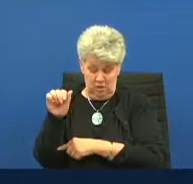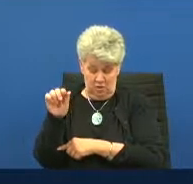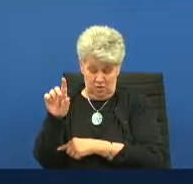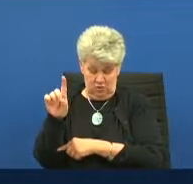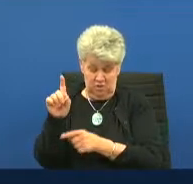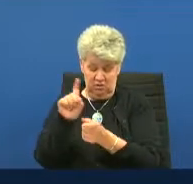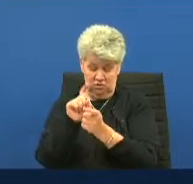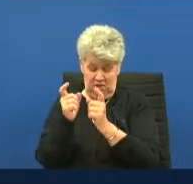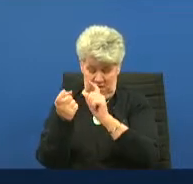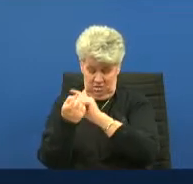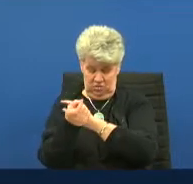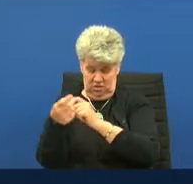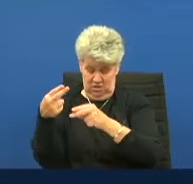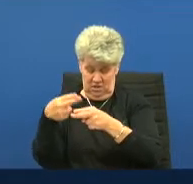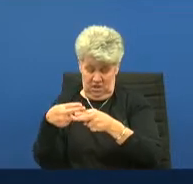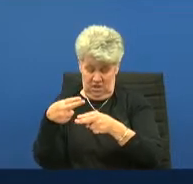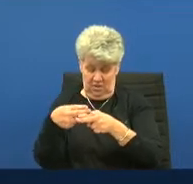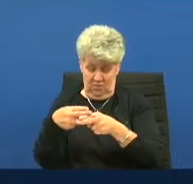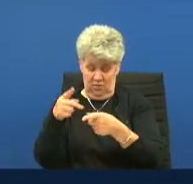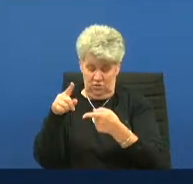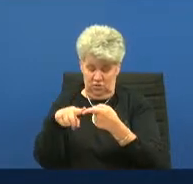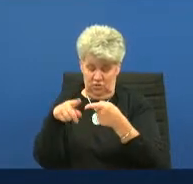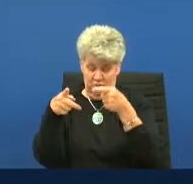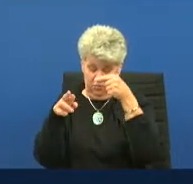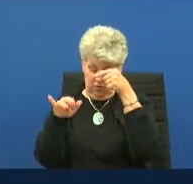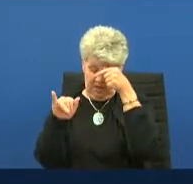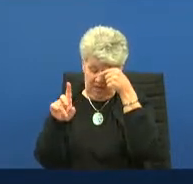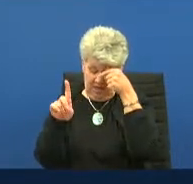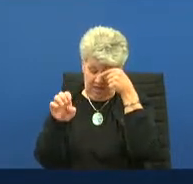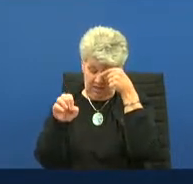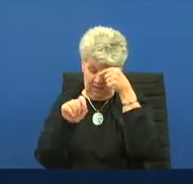/ Pride Baywood Road. Council District 1, Knoll.